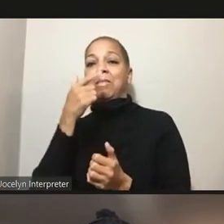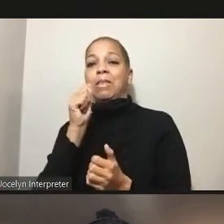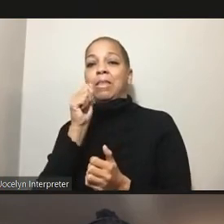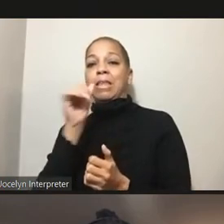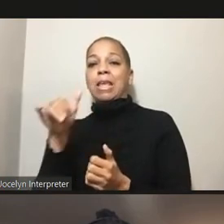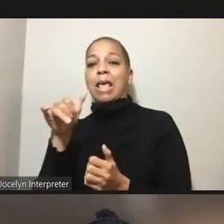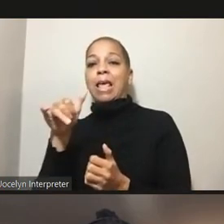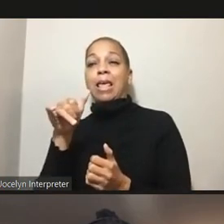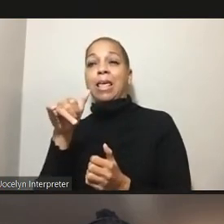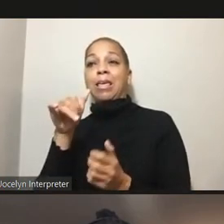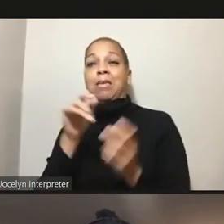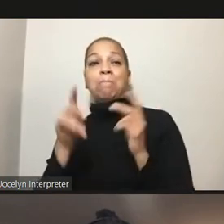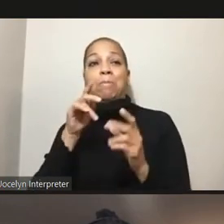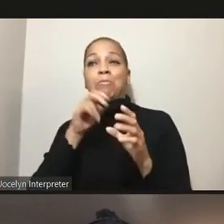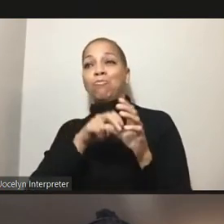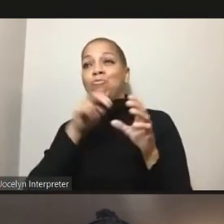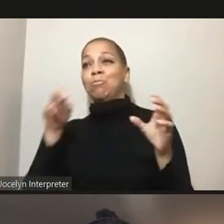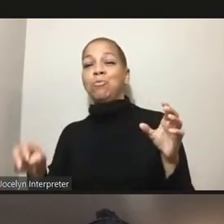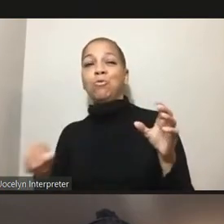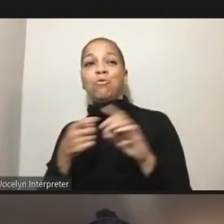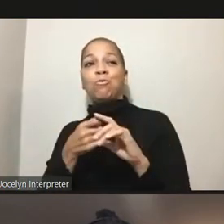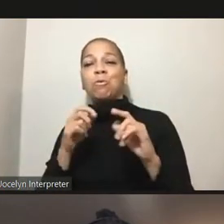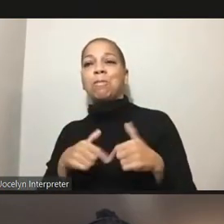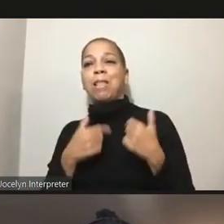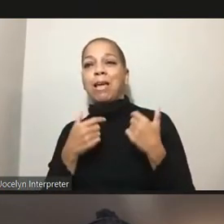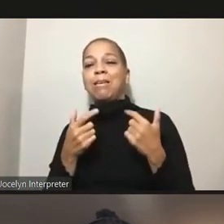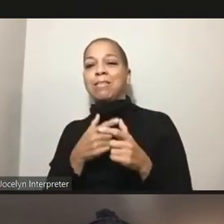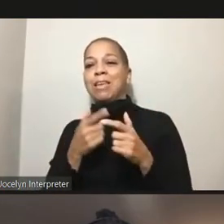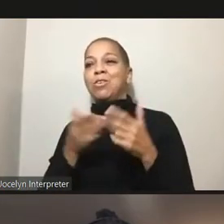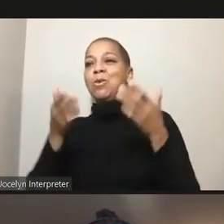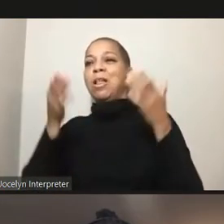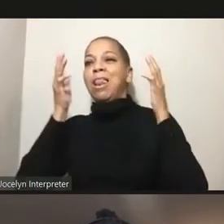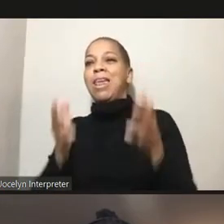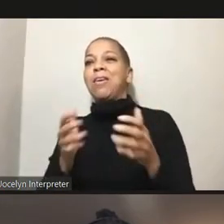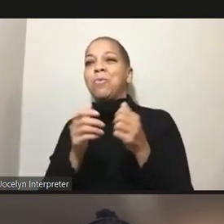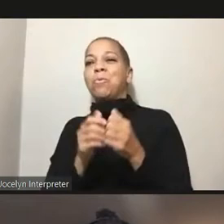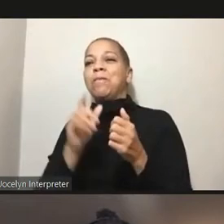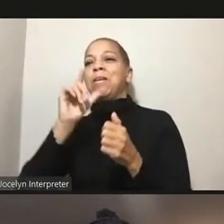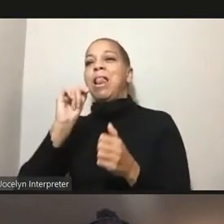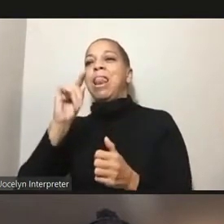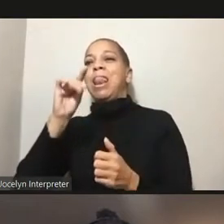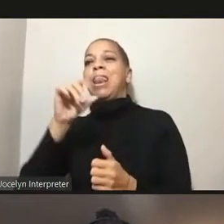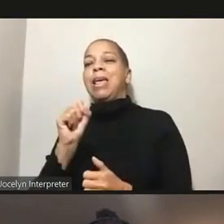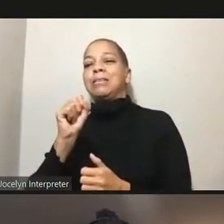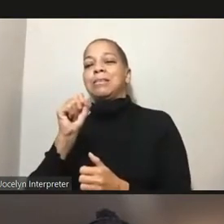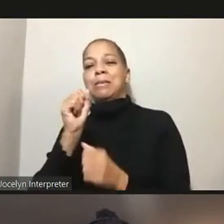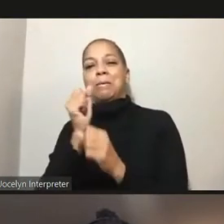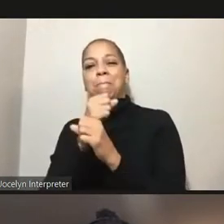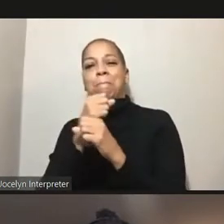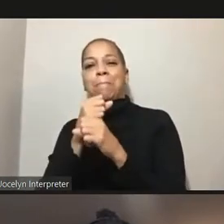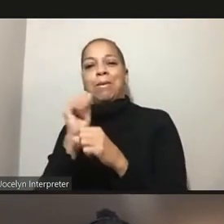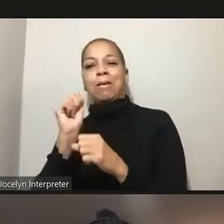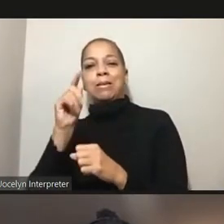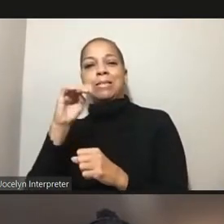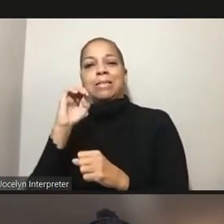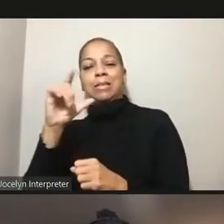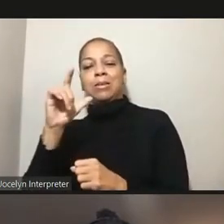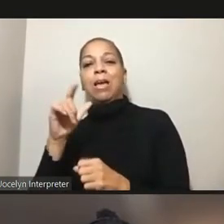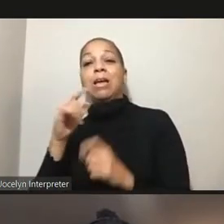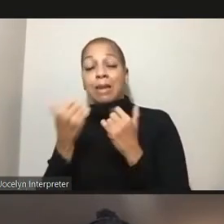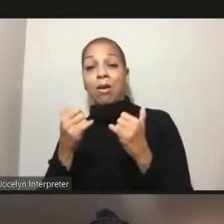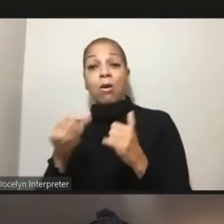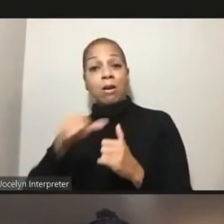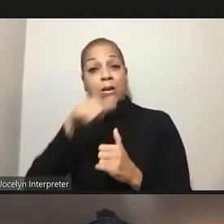of American life, you're left with Let's Make a Deal. I think it's Black people too. But also this other thing about being a Black artist, I can